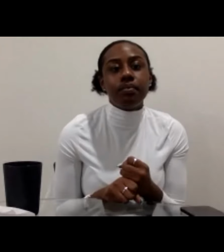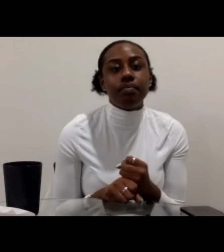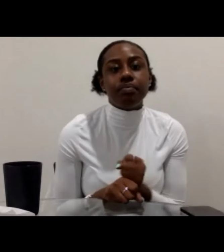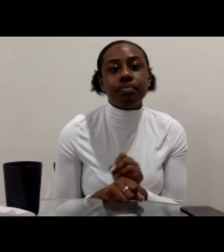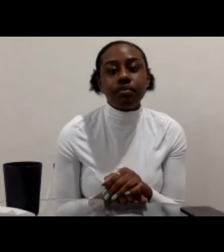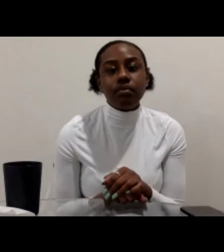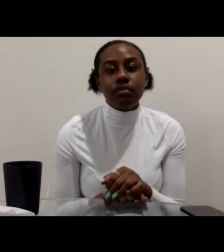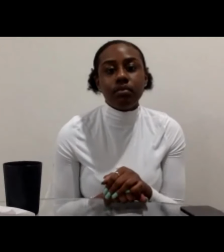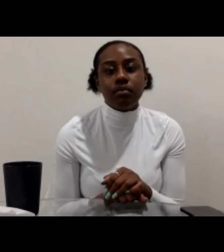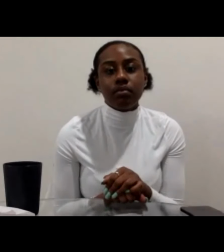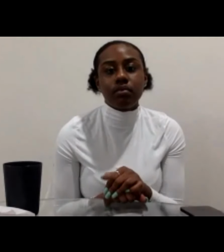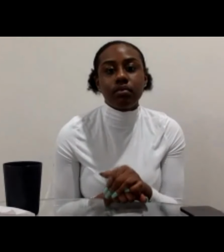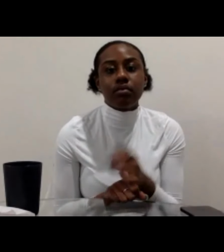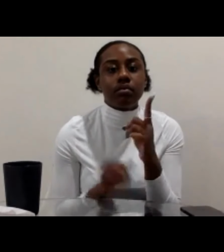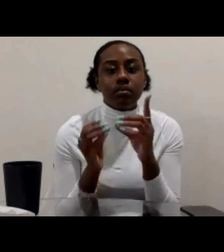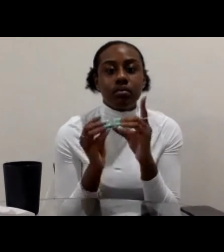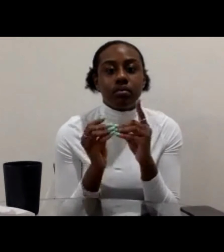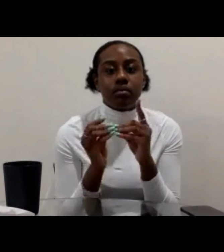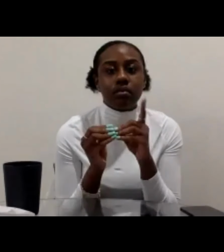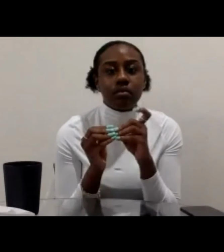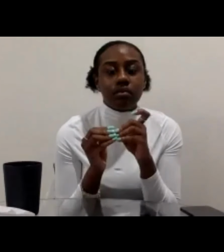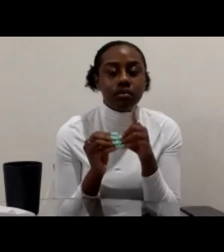There's another question in the chat, Myaisha.